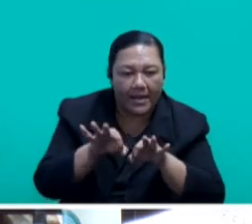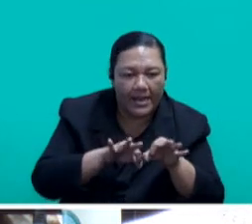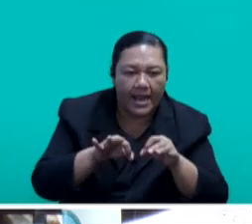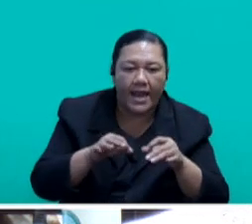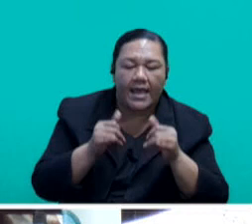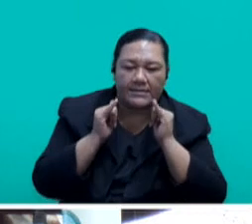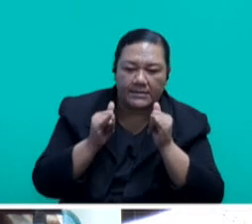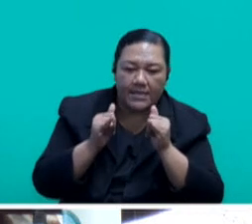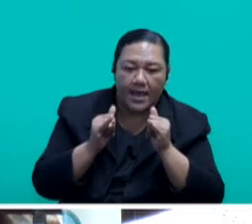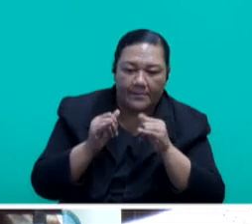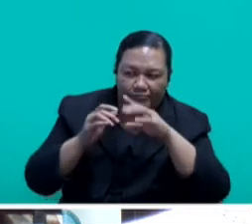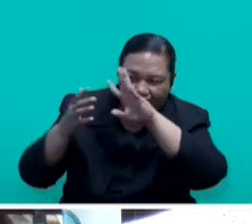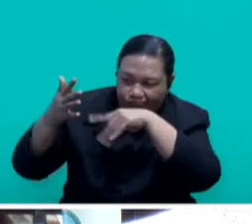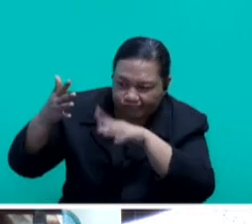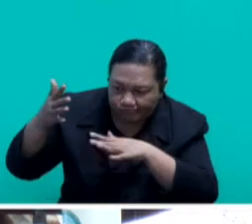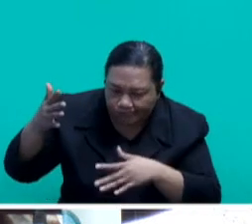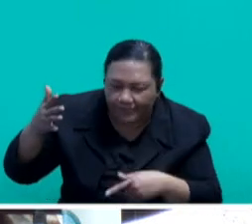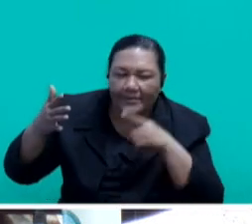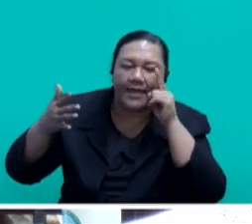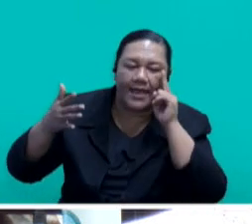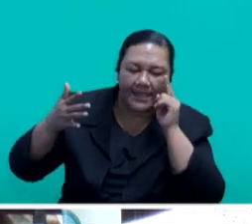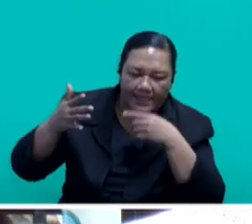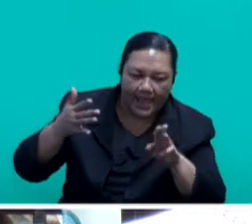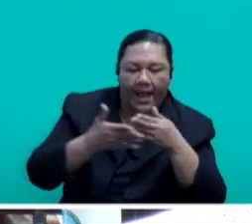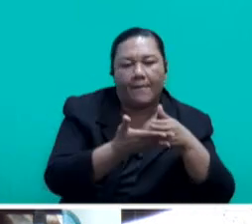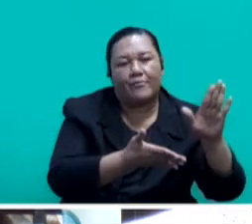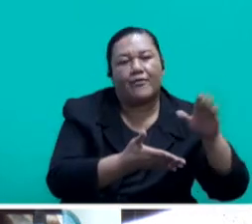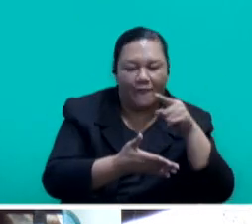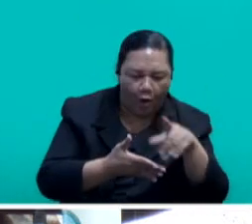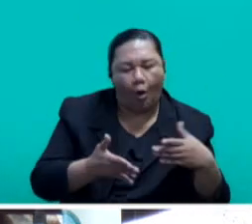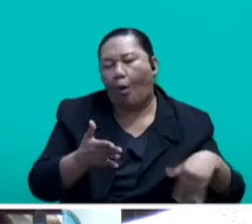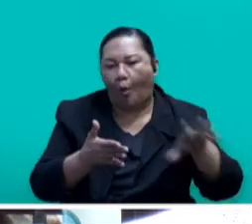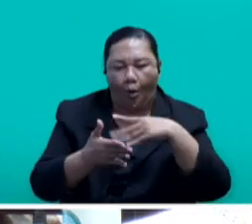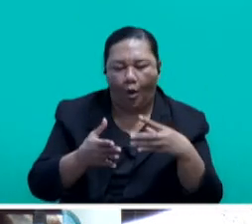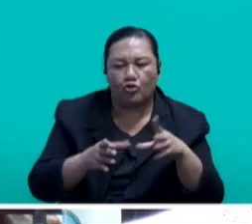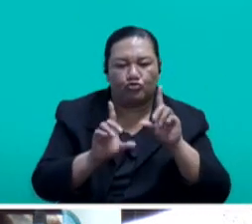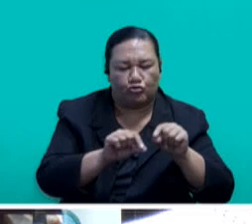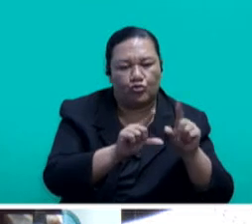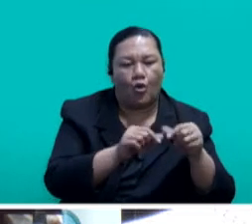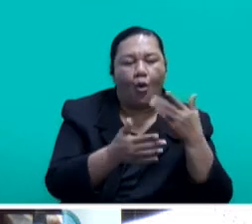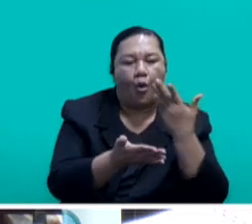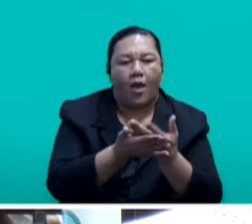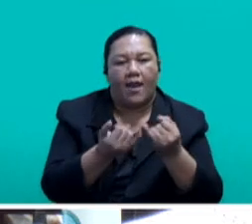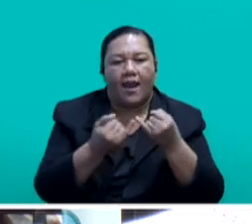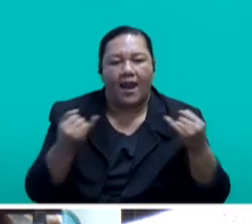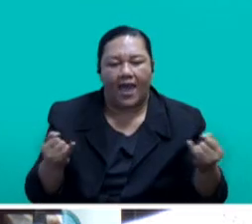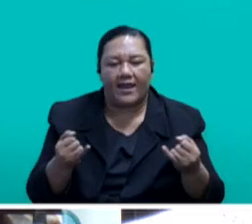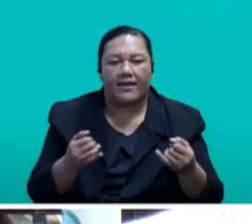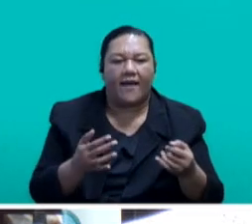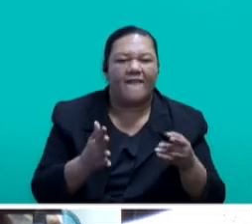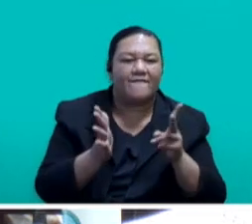and approval. Ministry will also enable chartered approved survey plans to be viewed online via Vanua